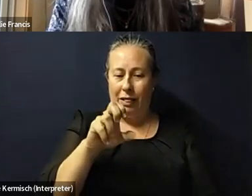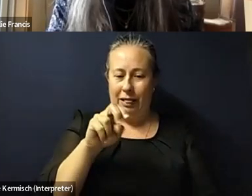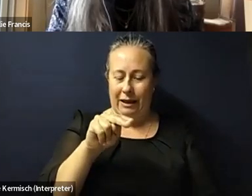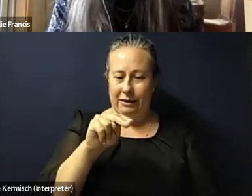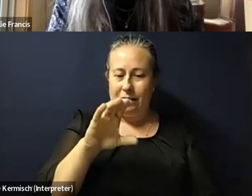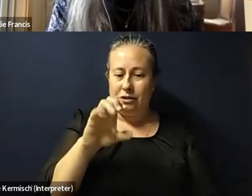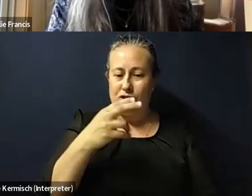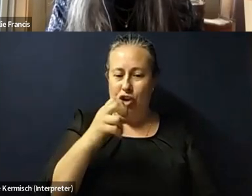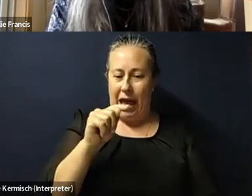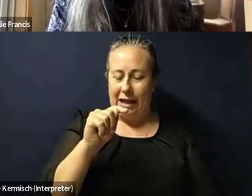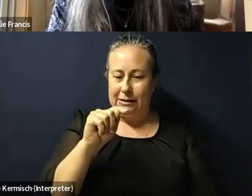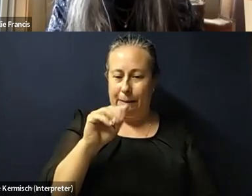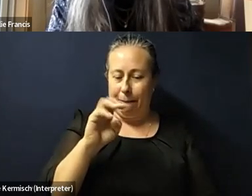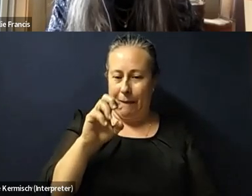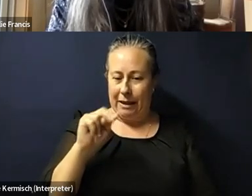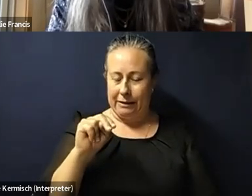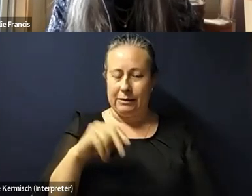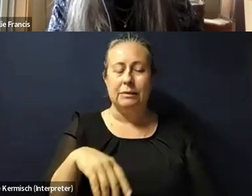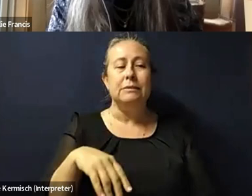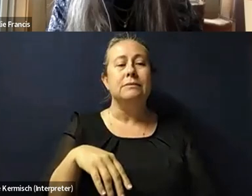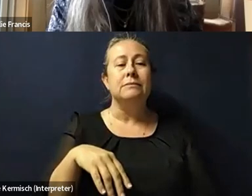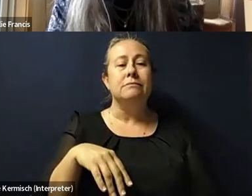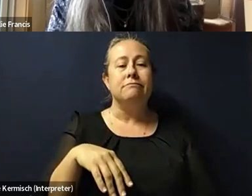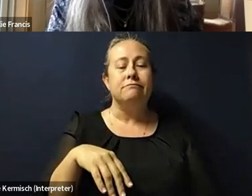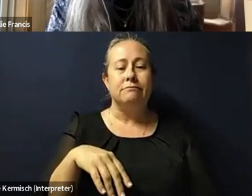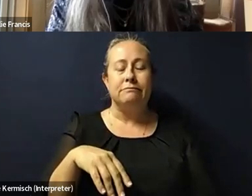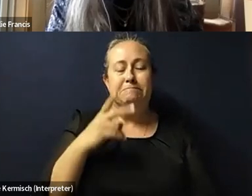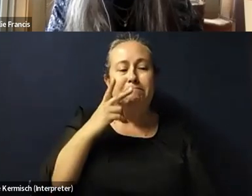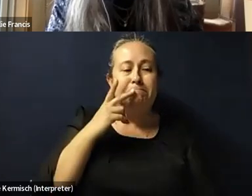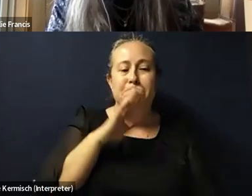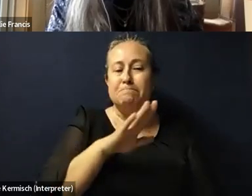the discussion from everyone assembled here.